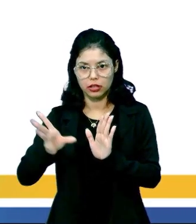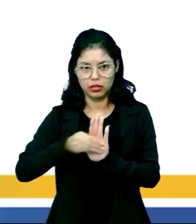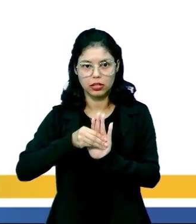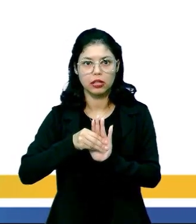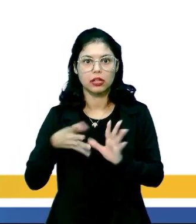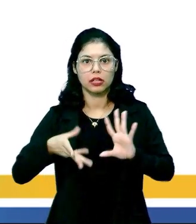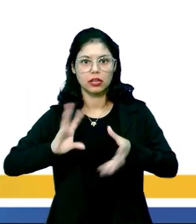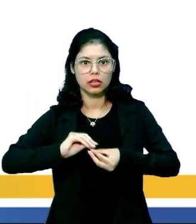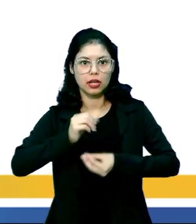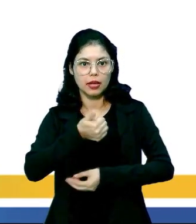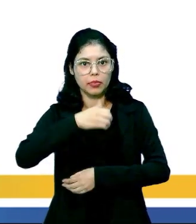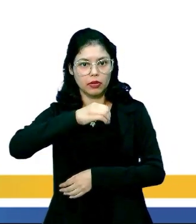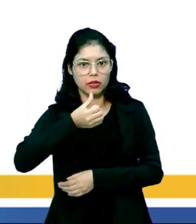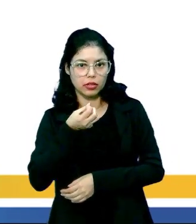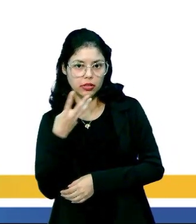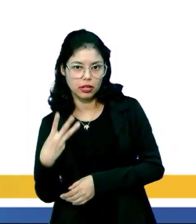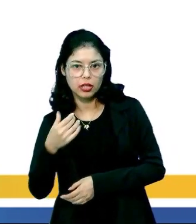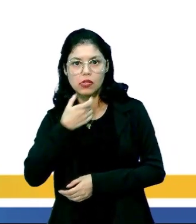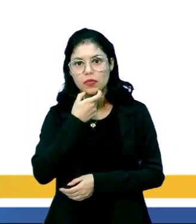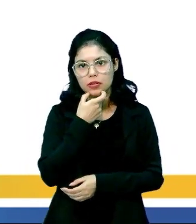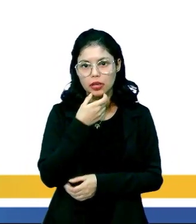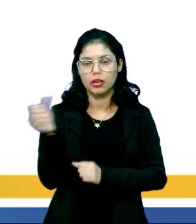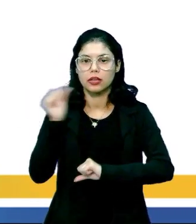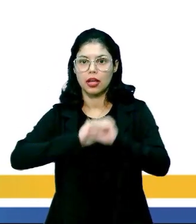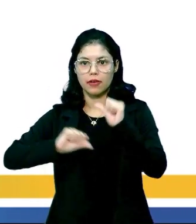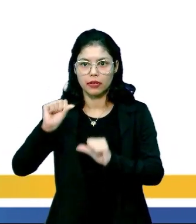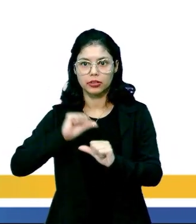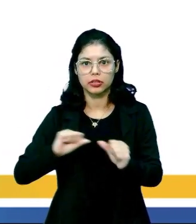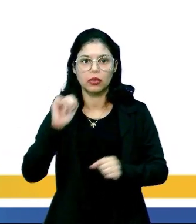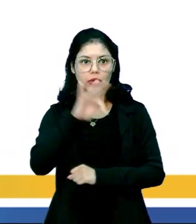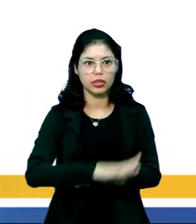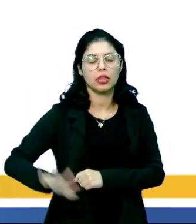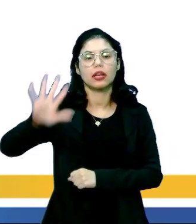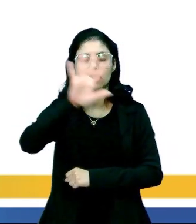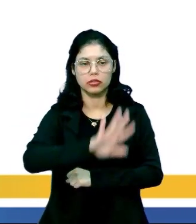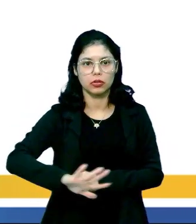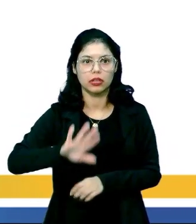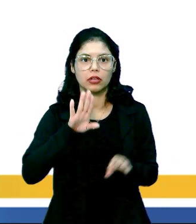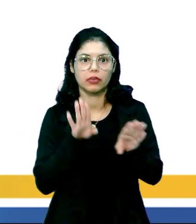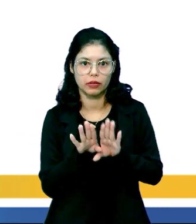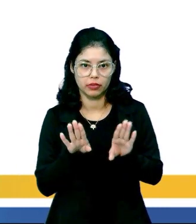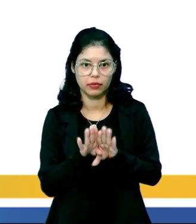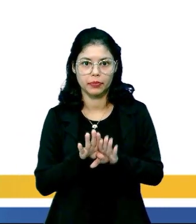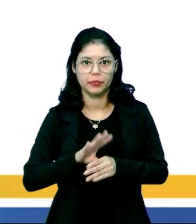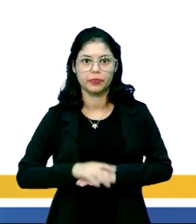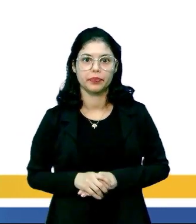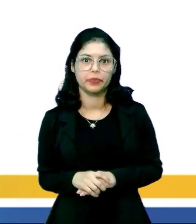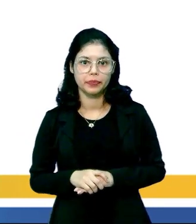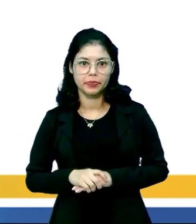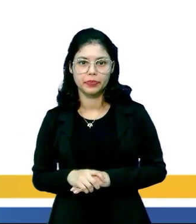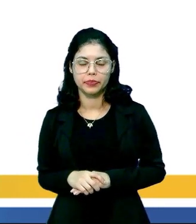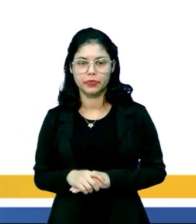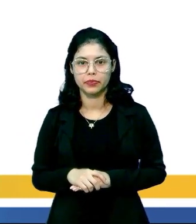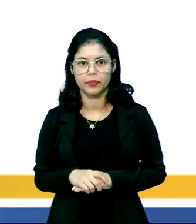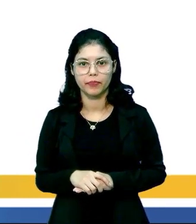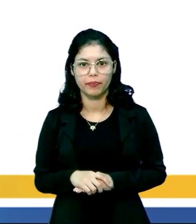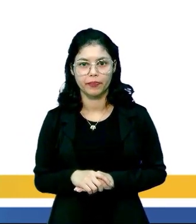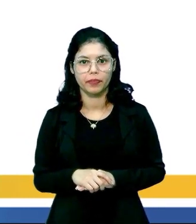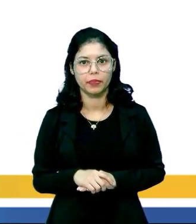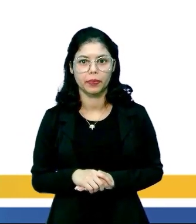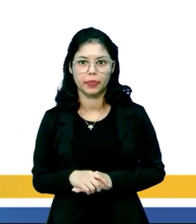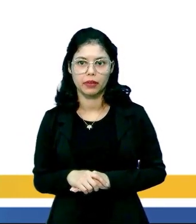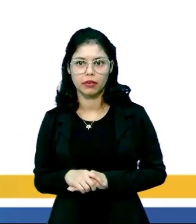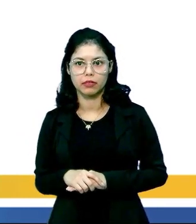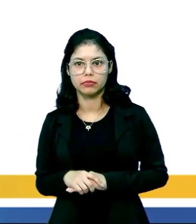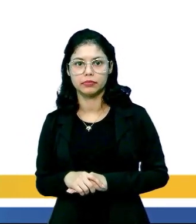1963 The English version of the song International chs we only L to the